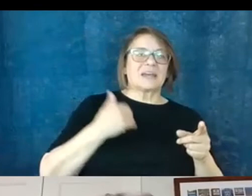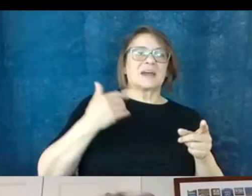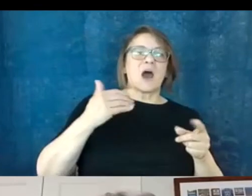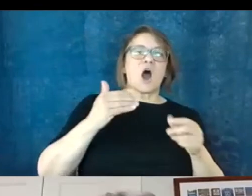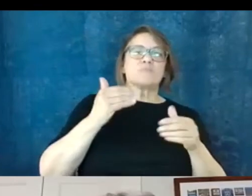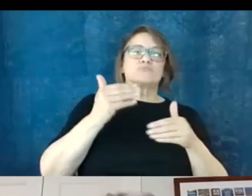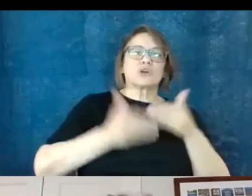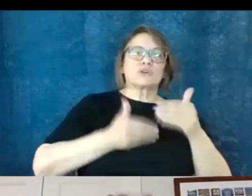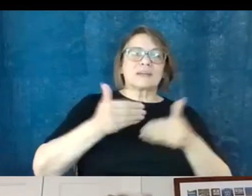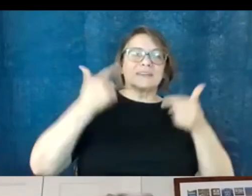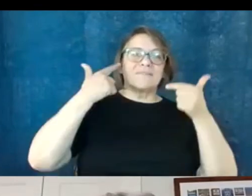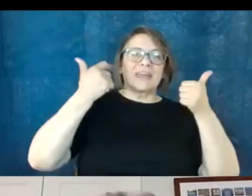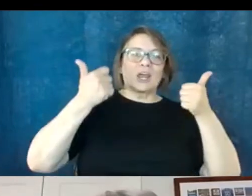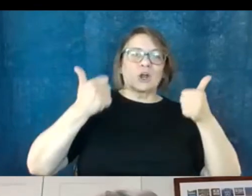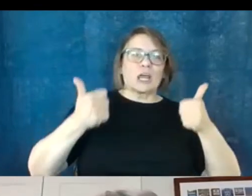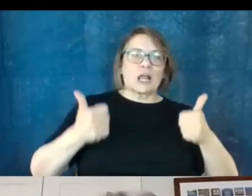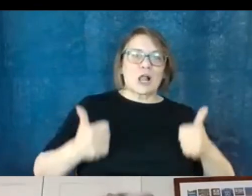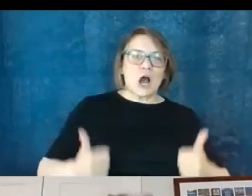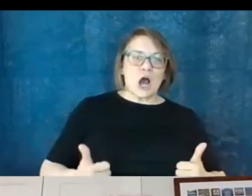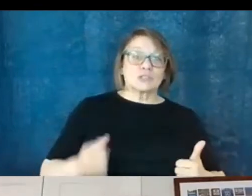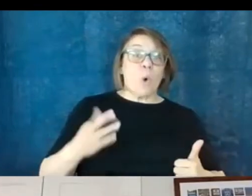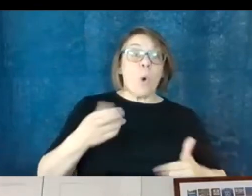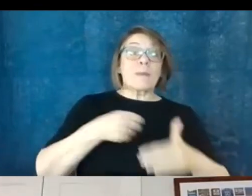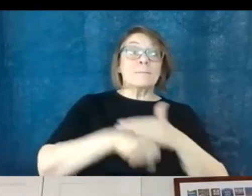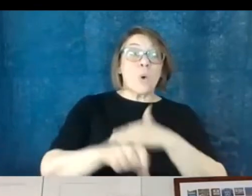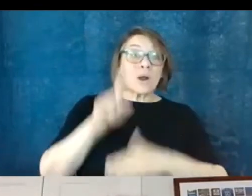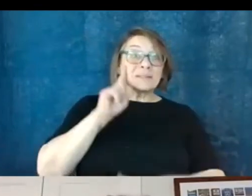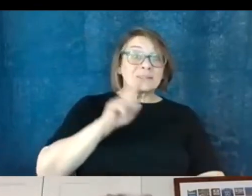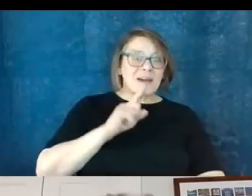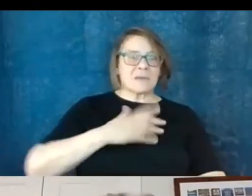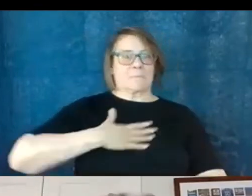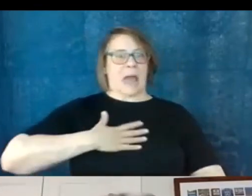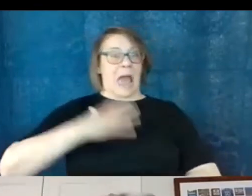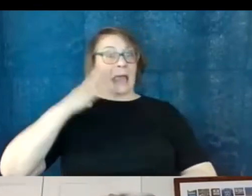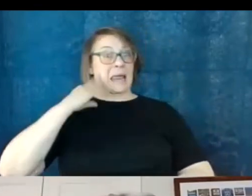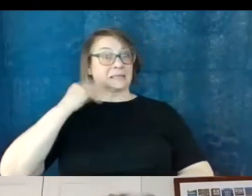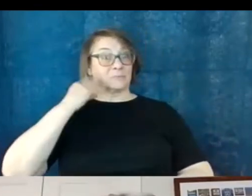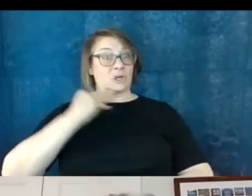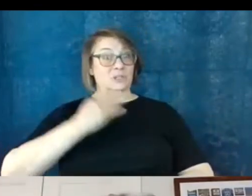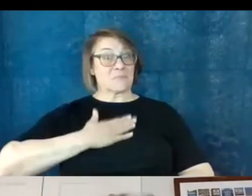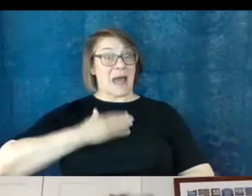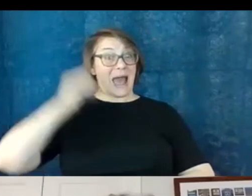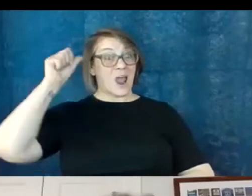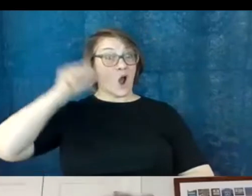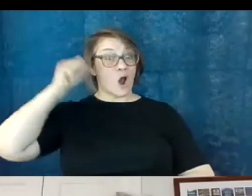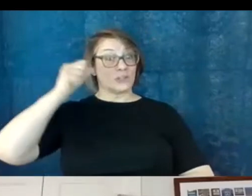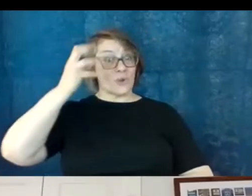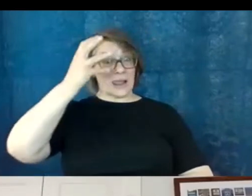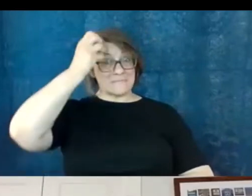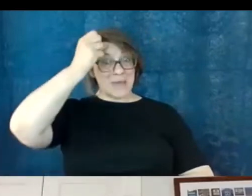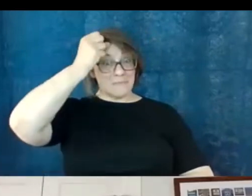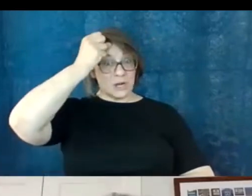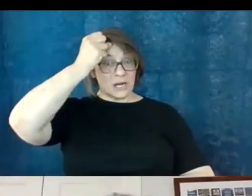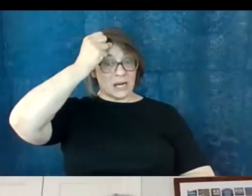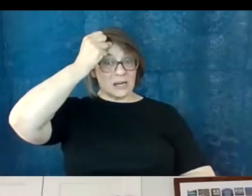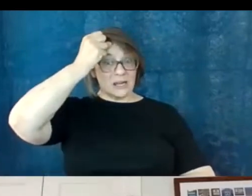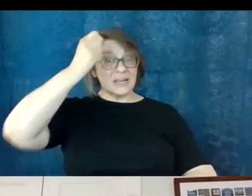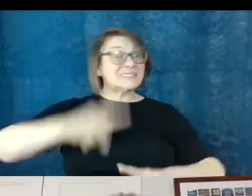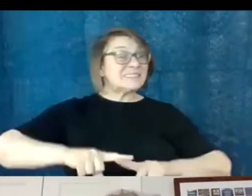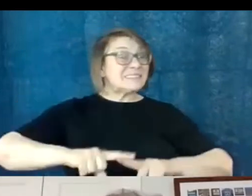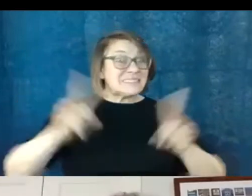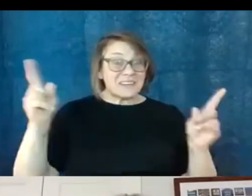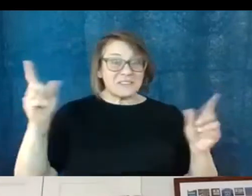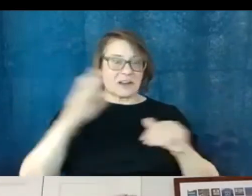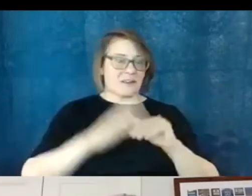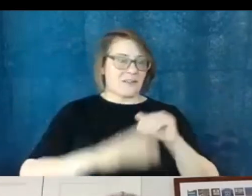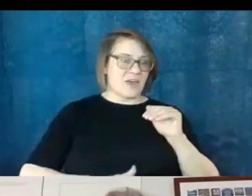hearing loss or being born deaf. My experiences and my auditory memory is going to be very